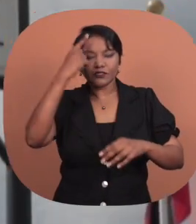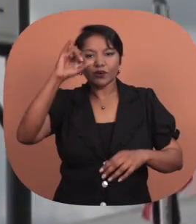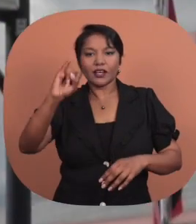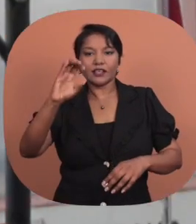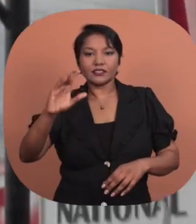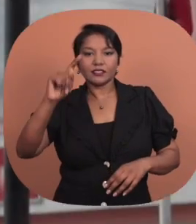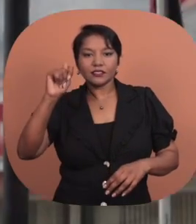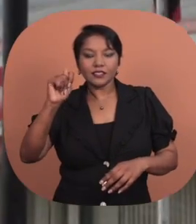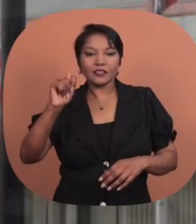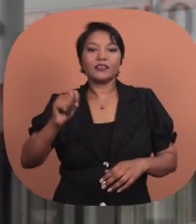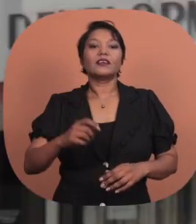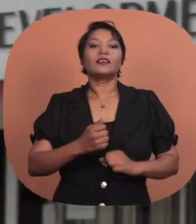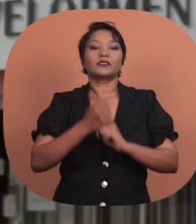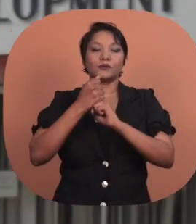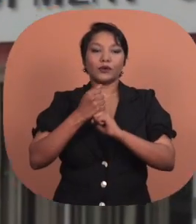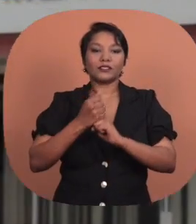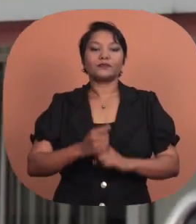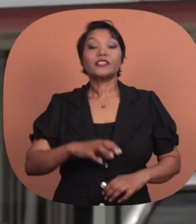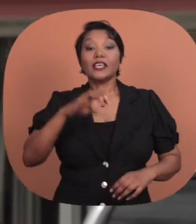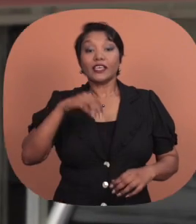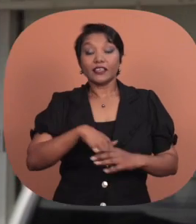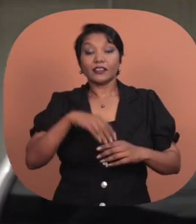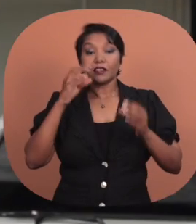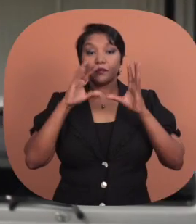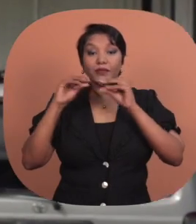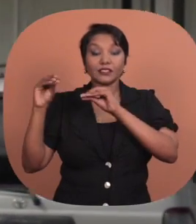this roundtable discussion was the need to enable other